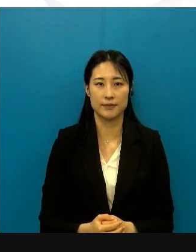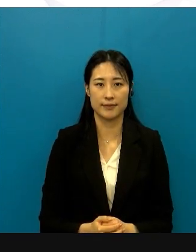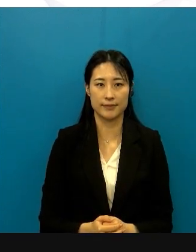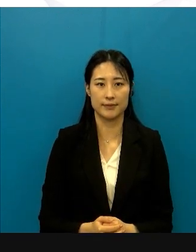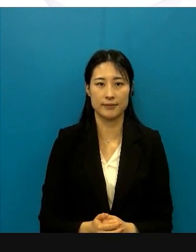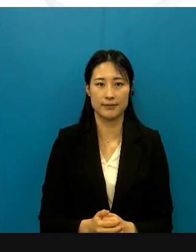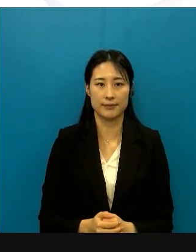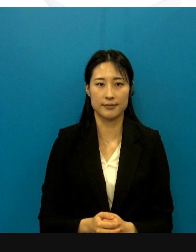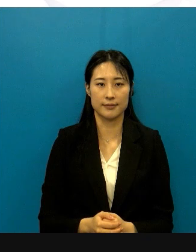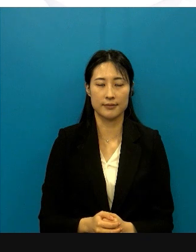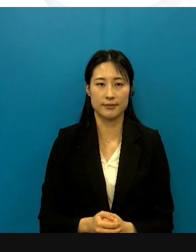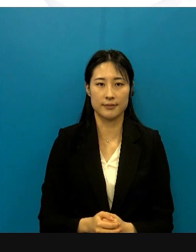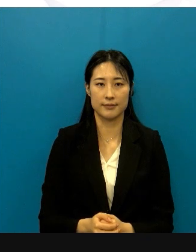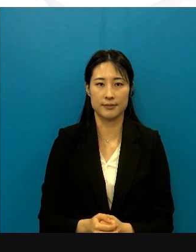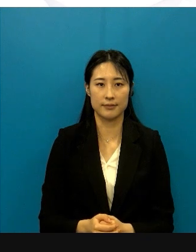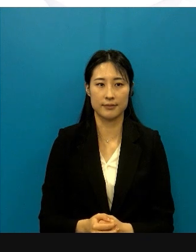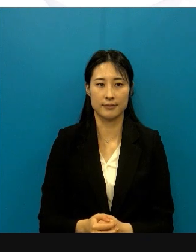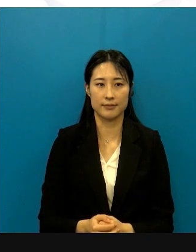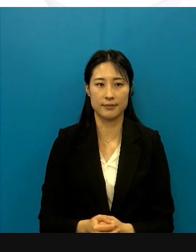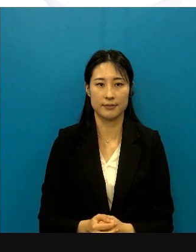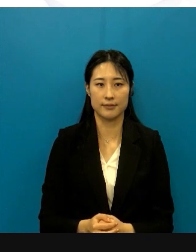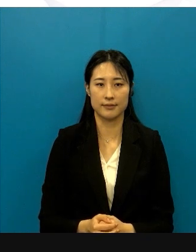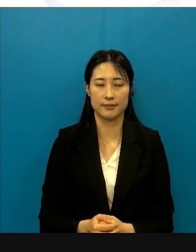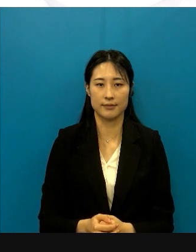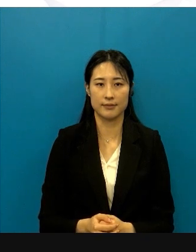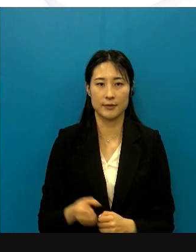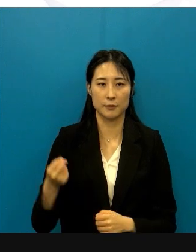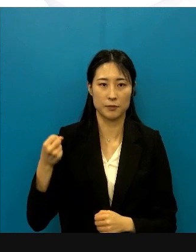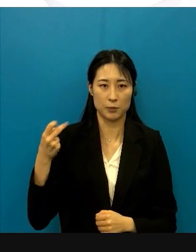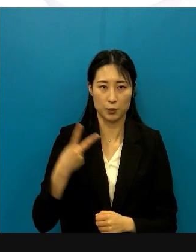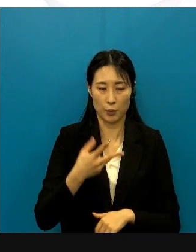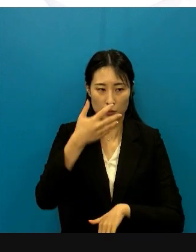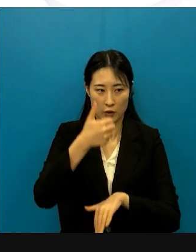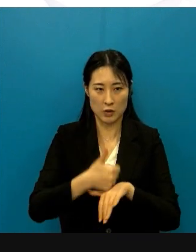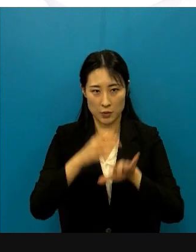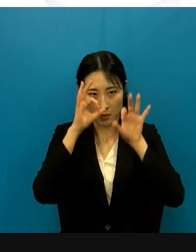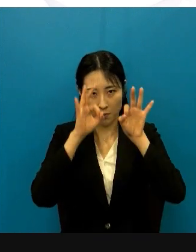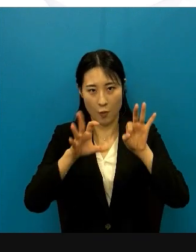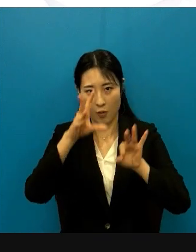those people from doing